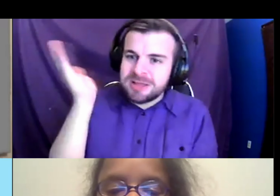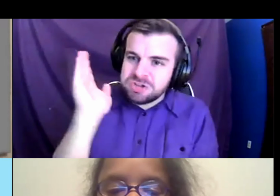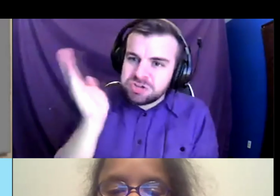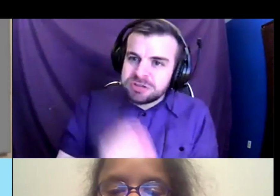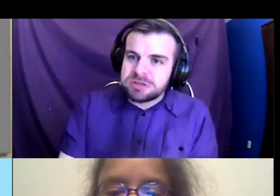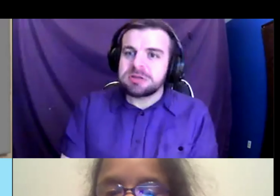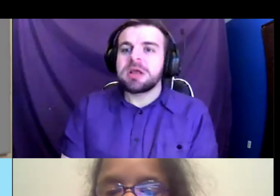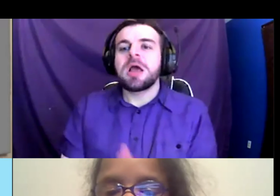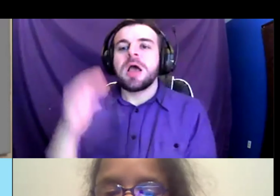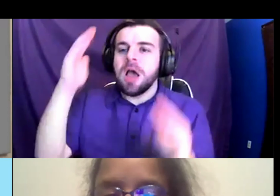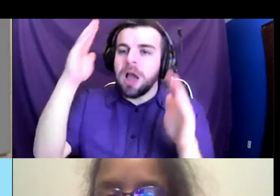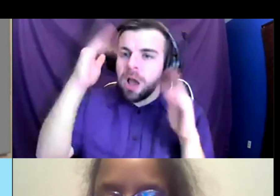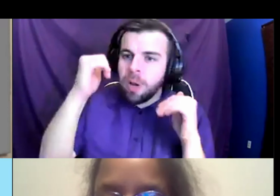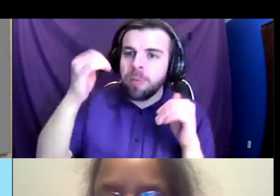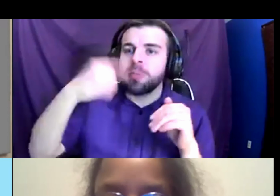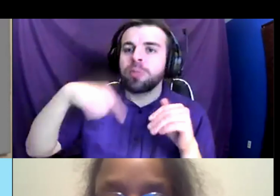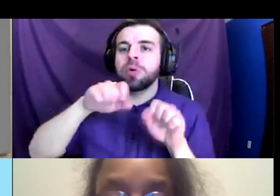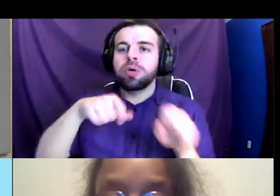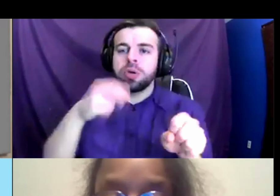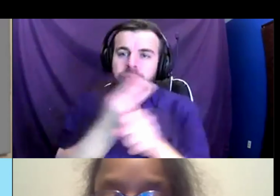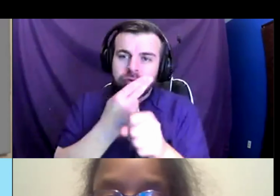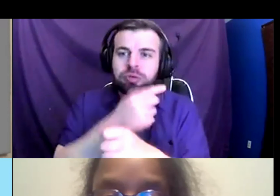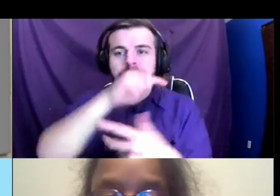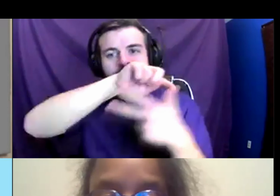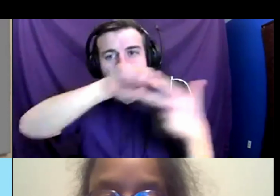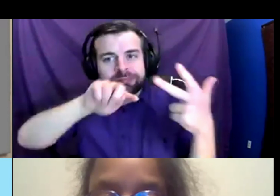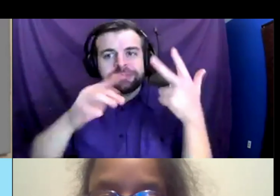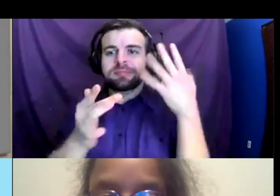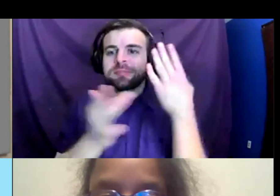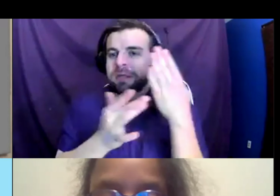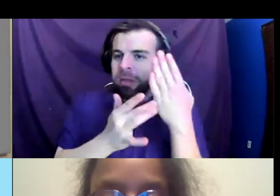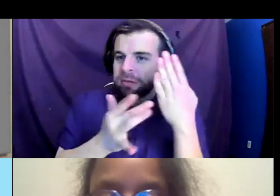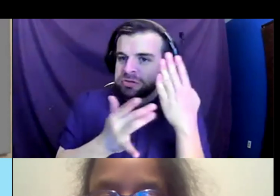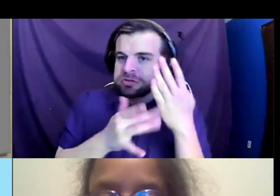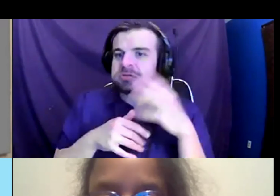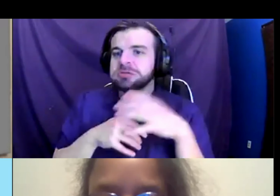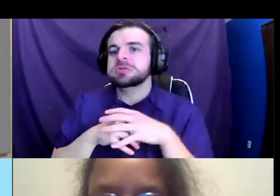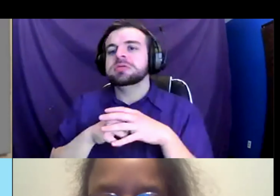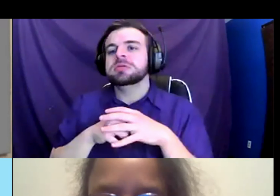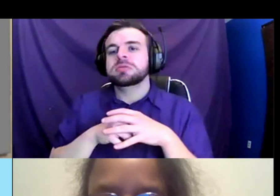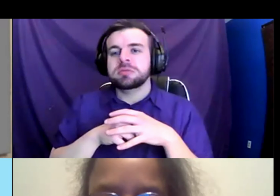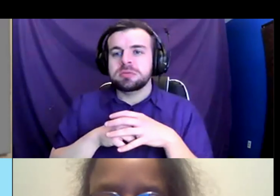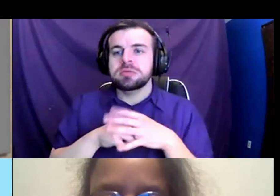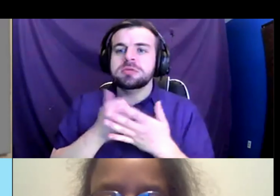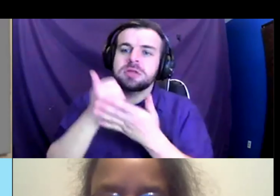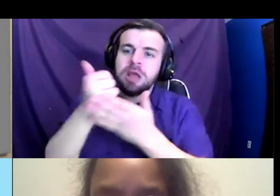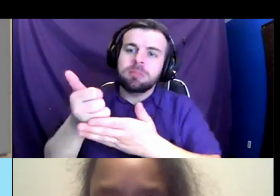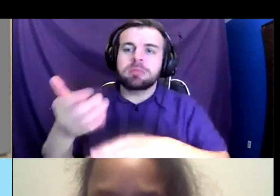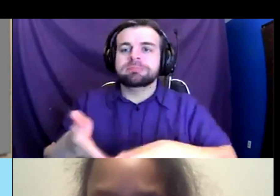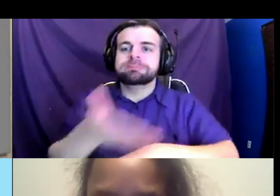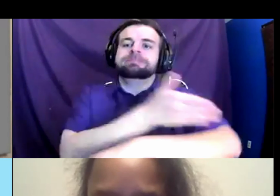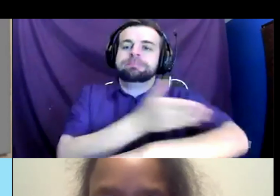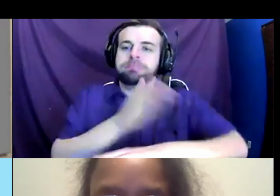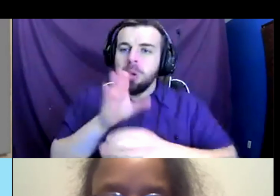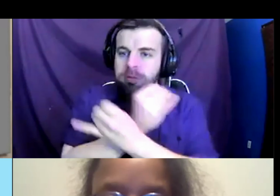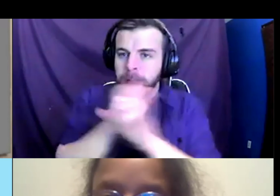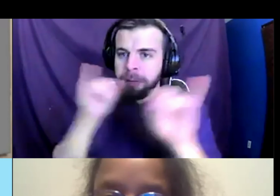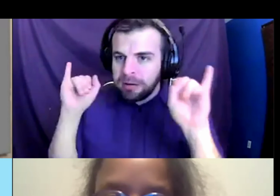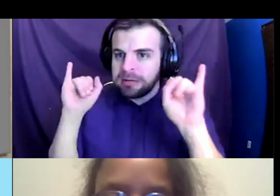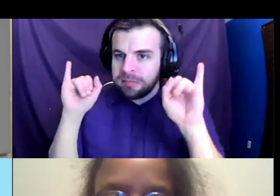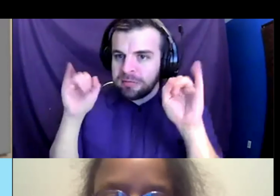can use some of these technologies to help you be independent and have a good life